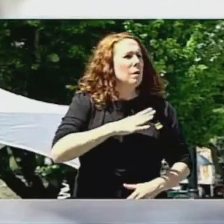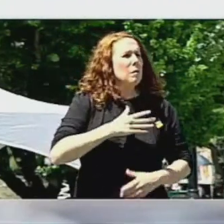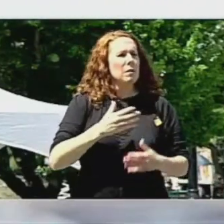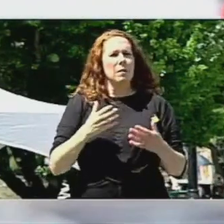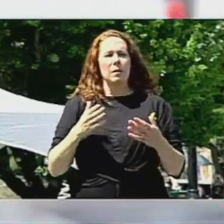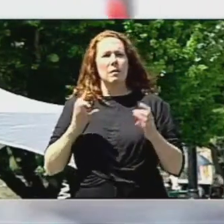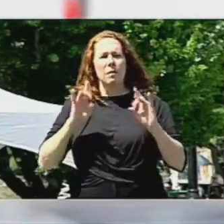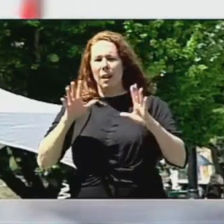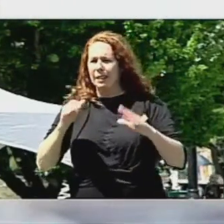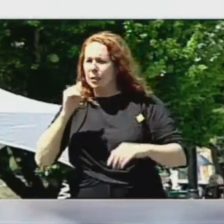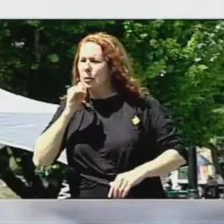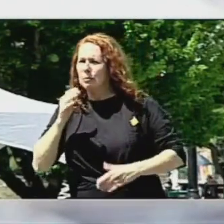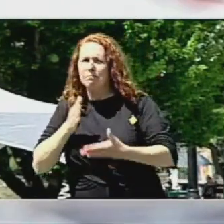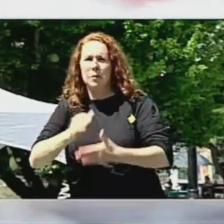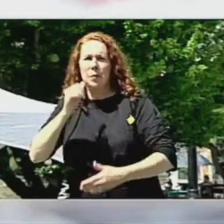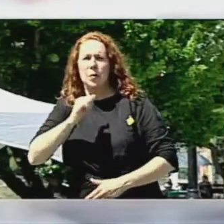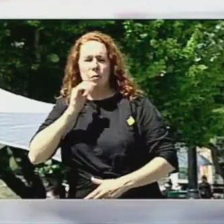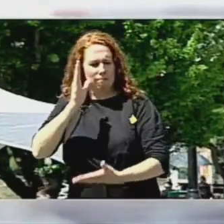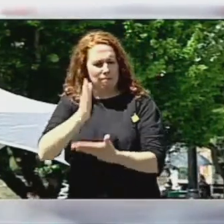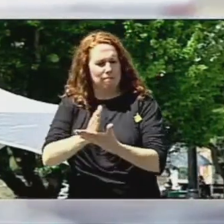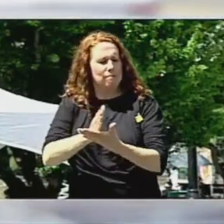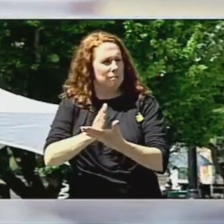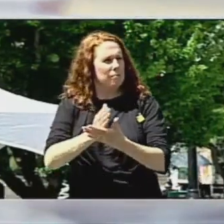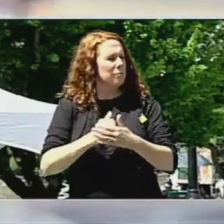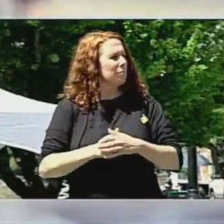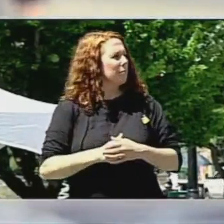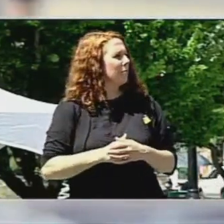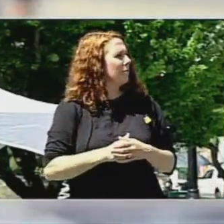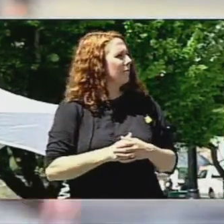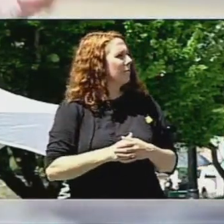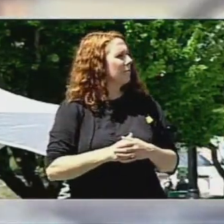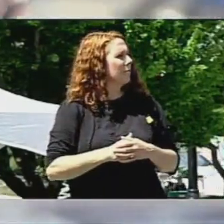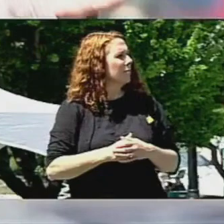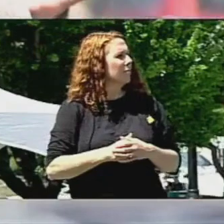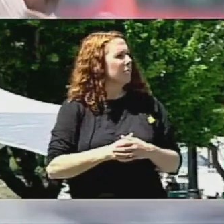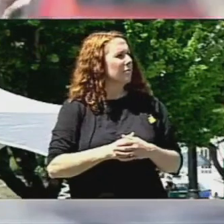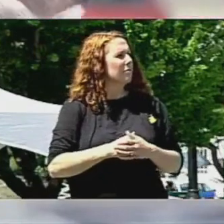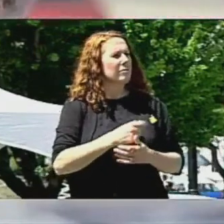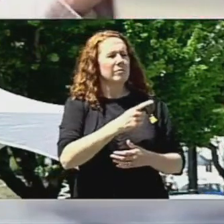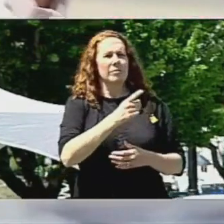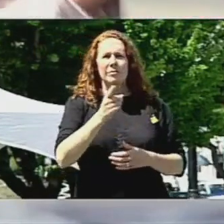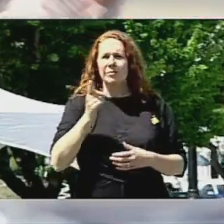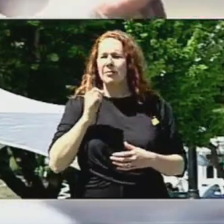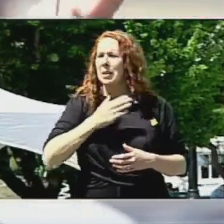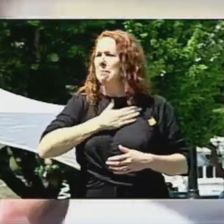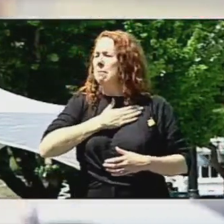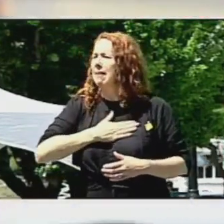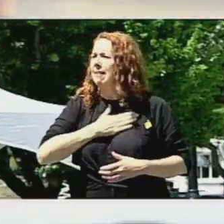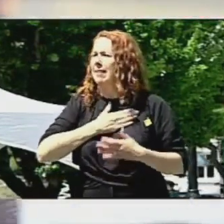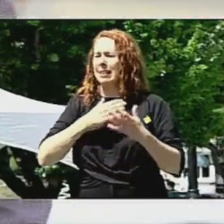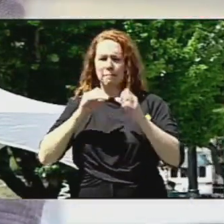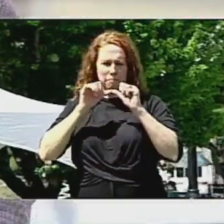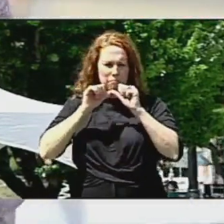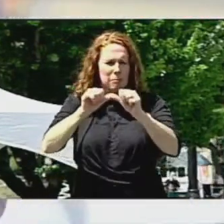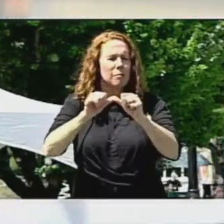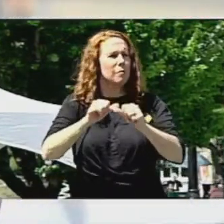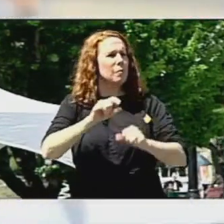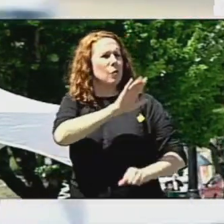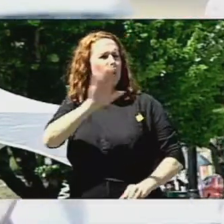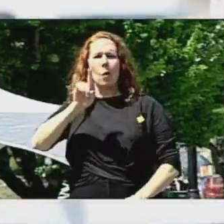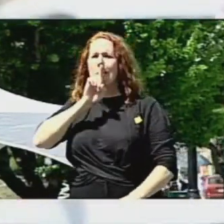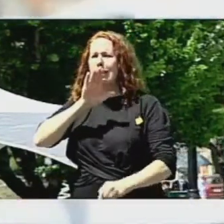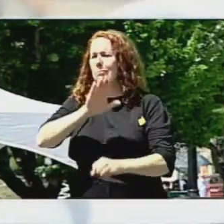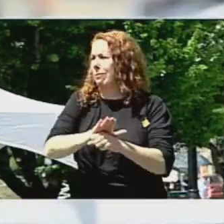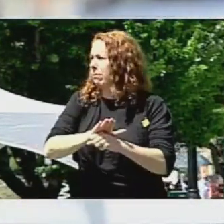women and girls. So I ask all of you to remain steadfast in your commit